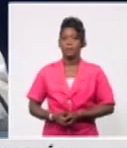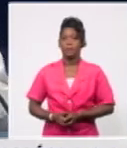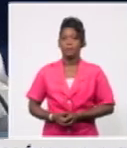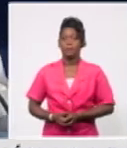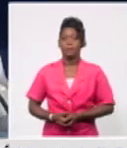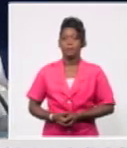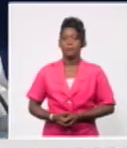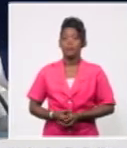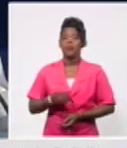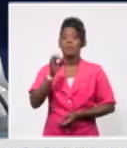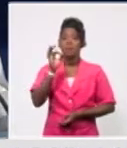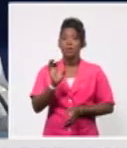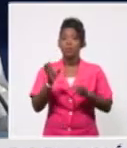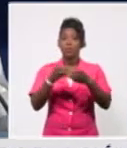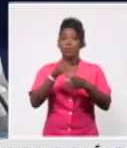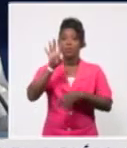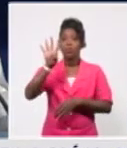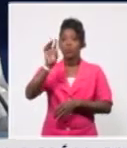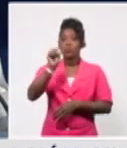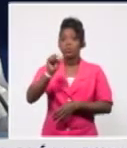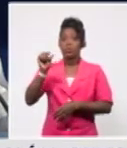and another from Holguín.